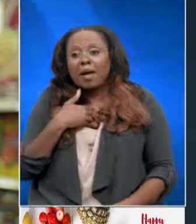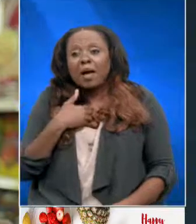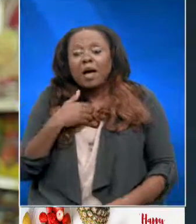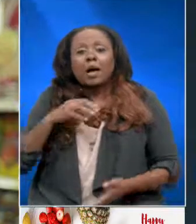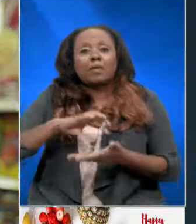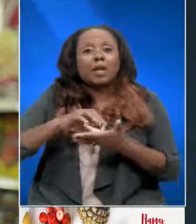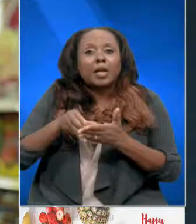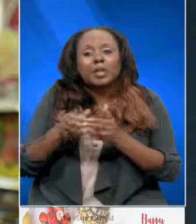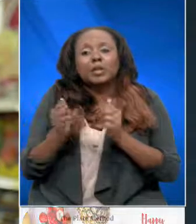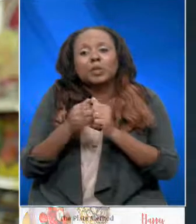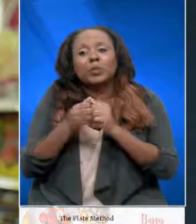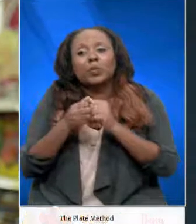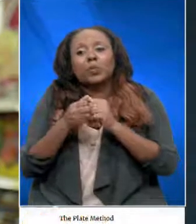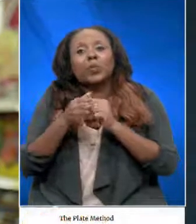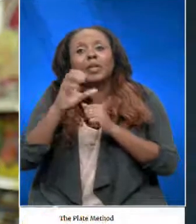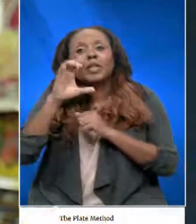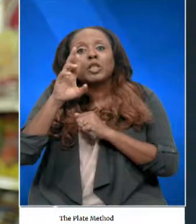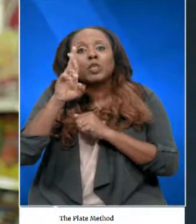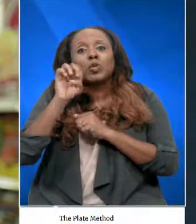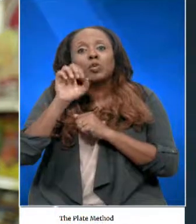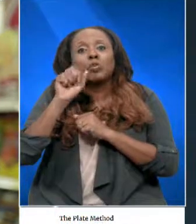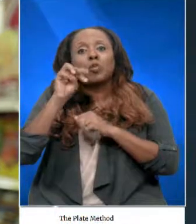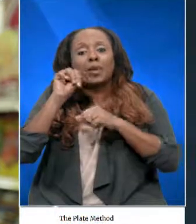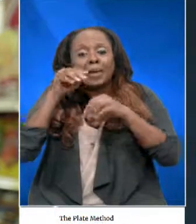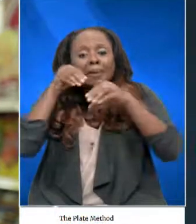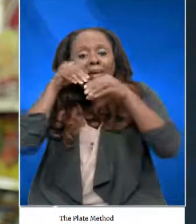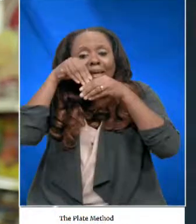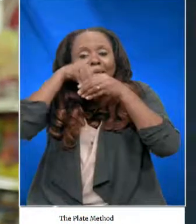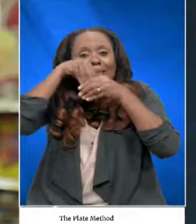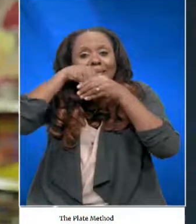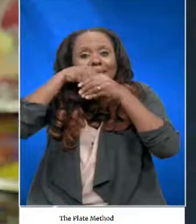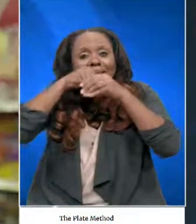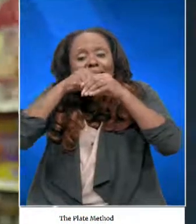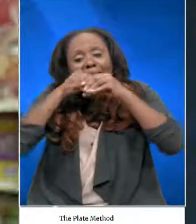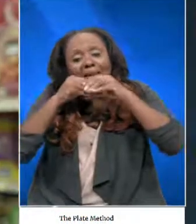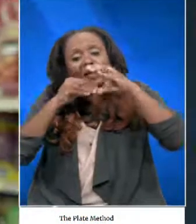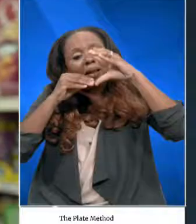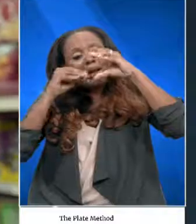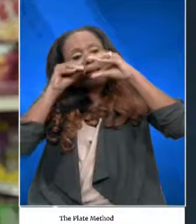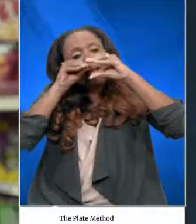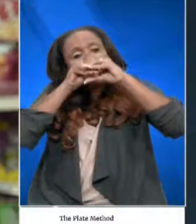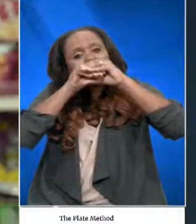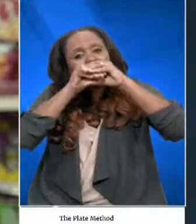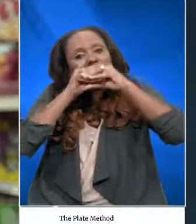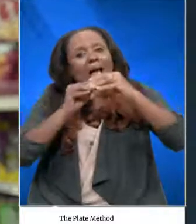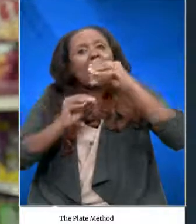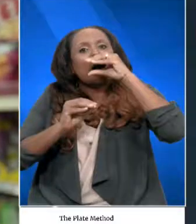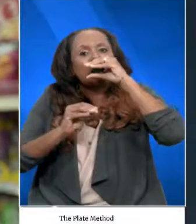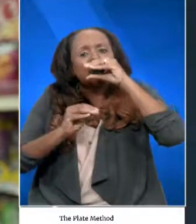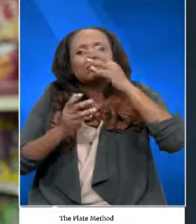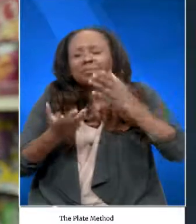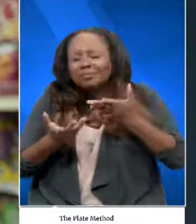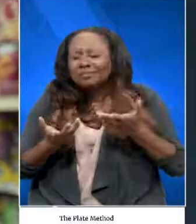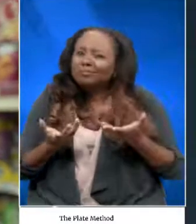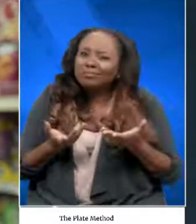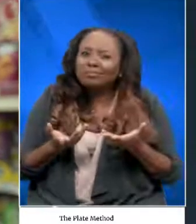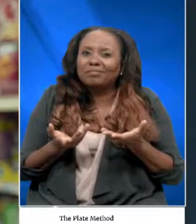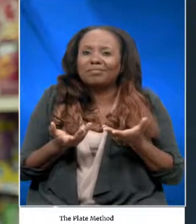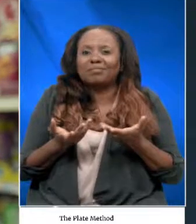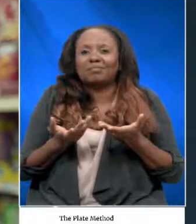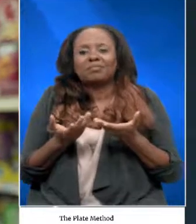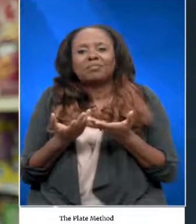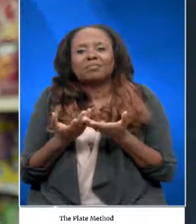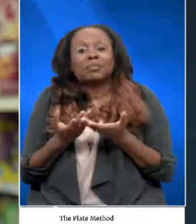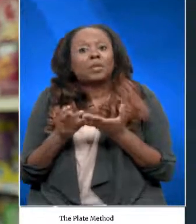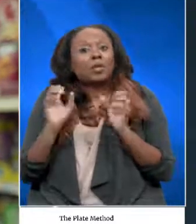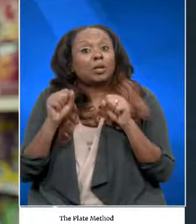or some candy flavor, something? You need to be mindful of those types of foods that you might choose. Nothing is wrong with choosing, you know, a